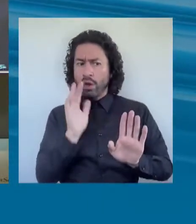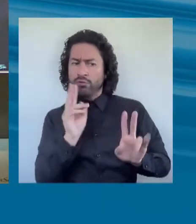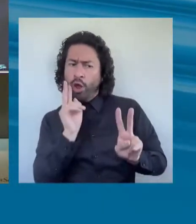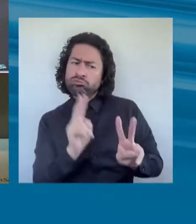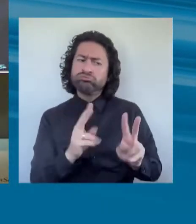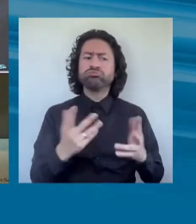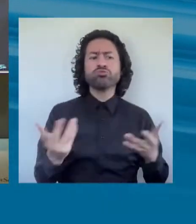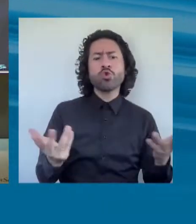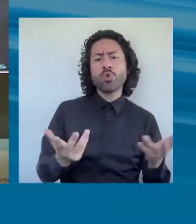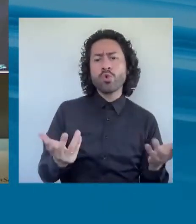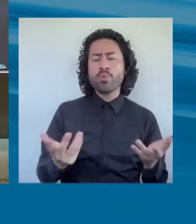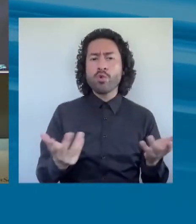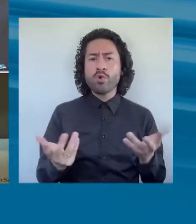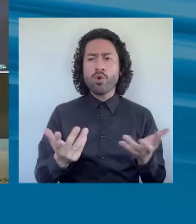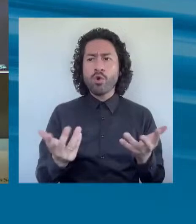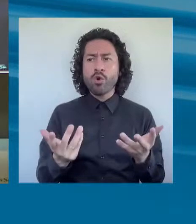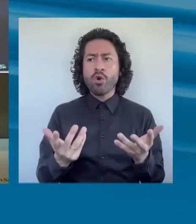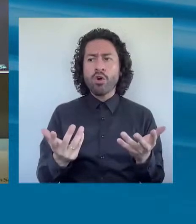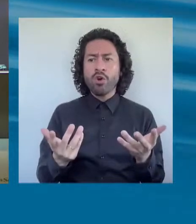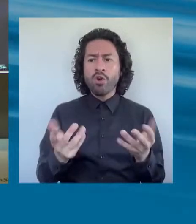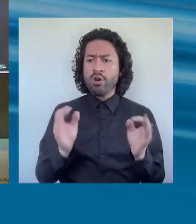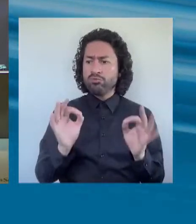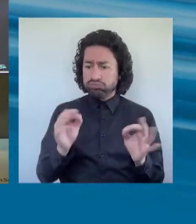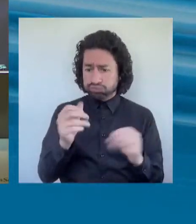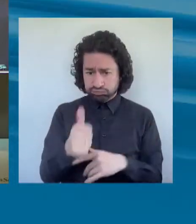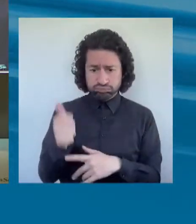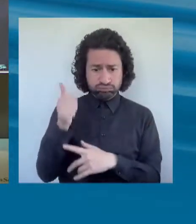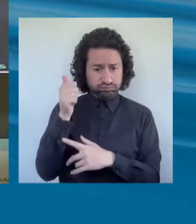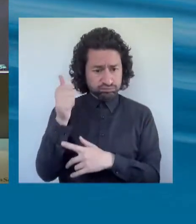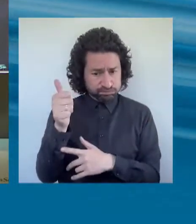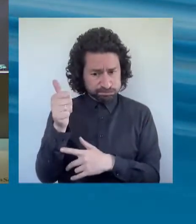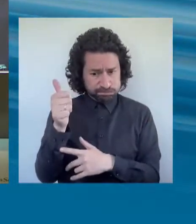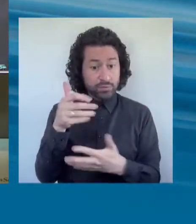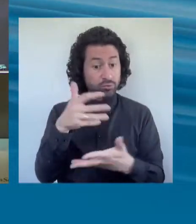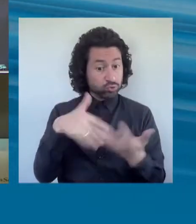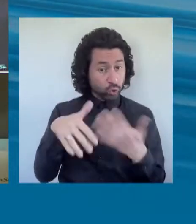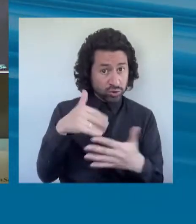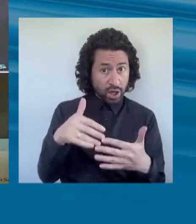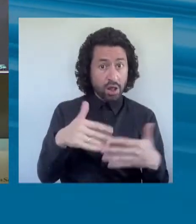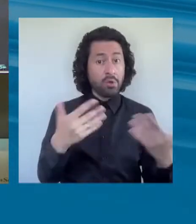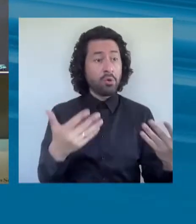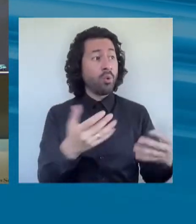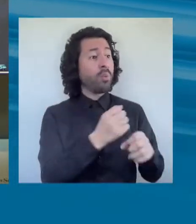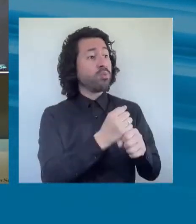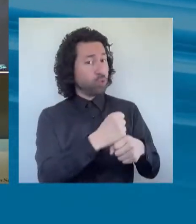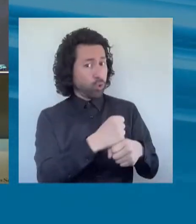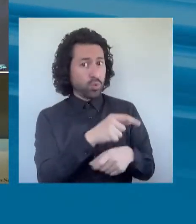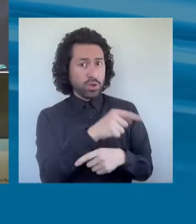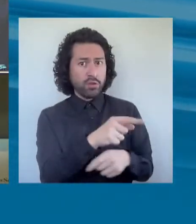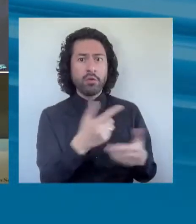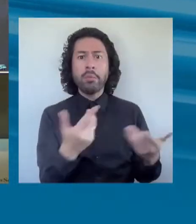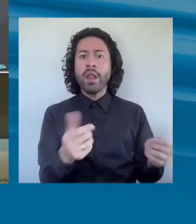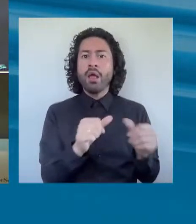practical perspective, and it should focus on how to design aspects and guidelines in the